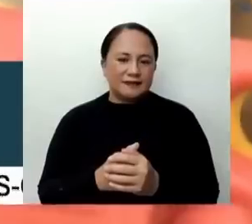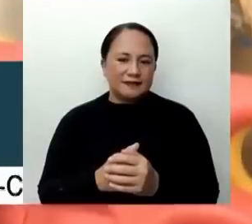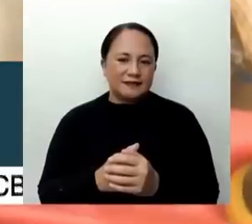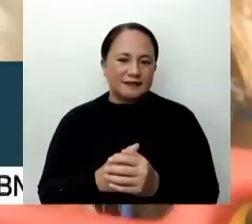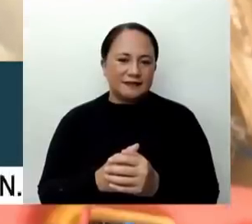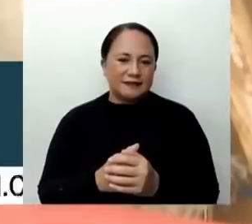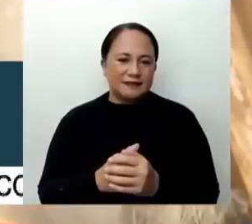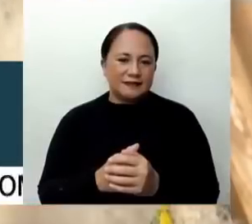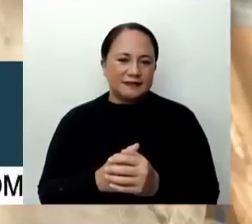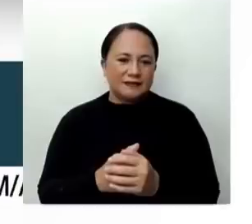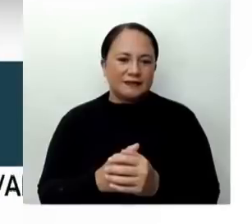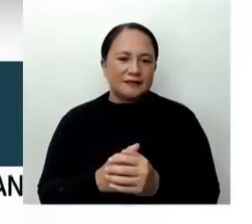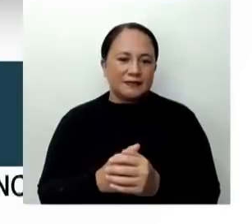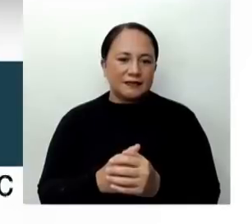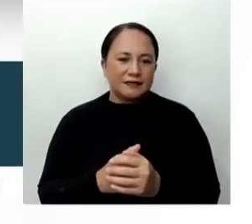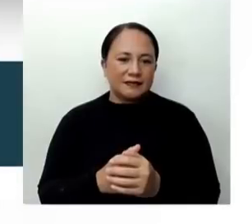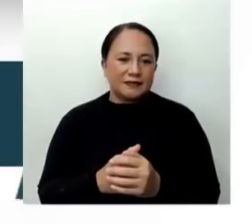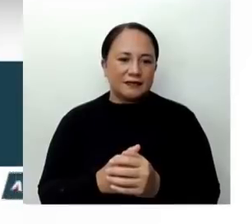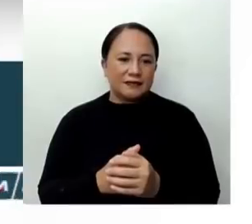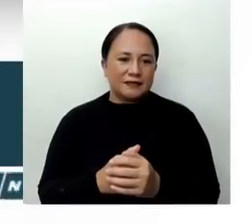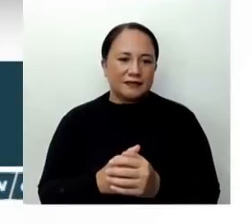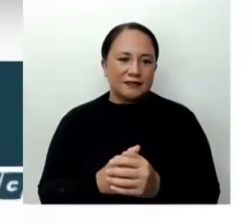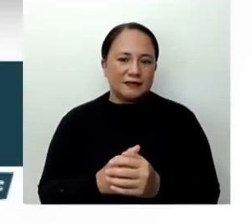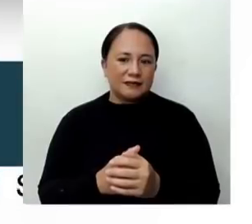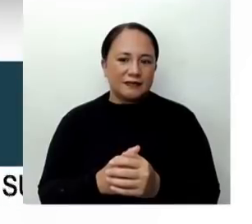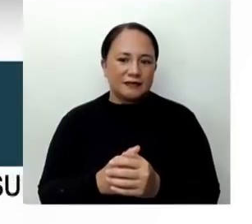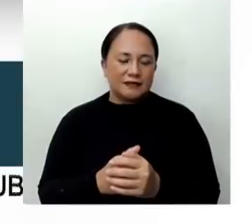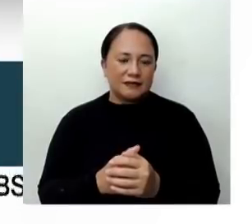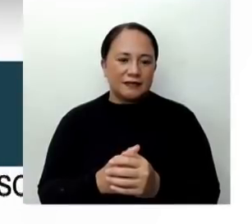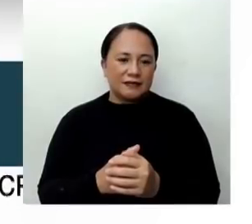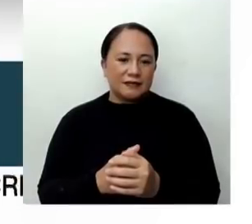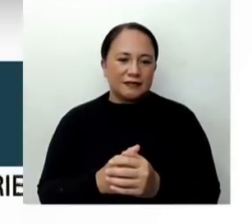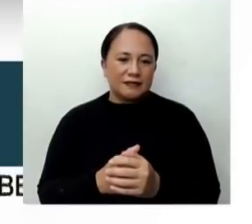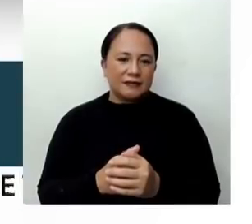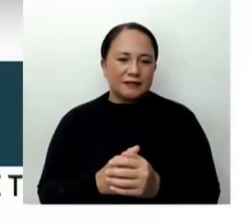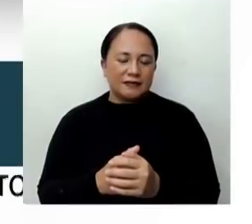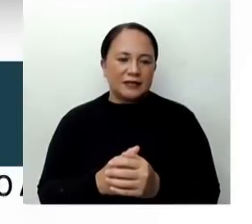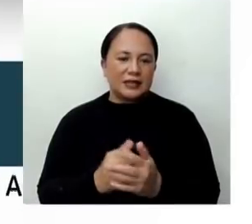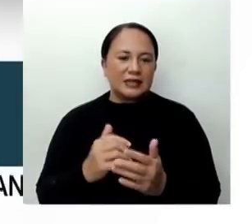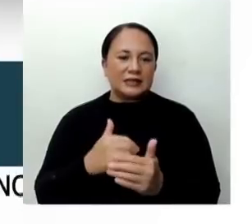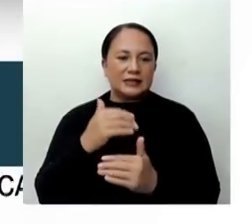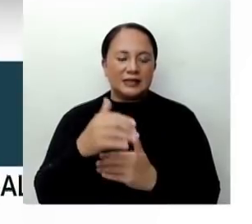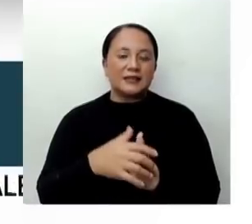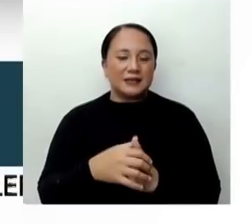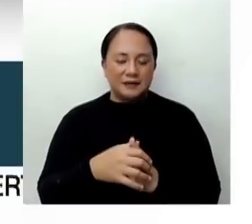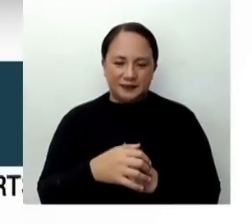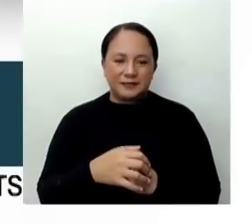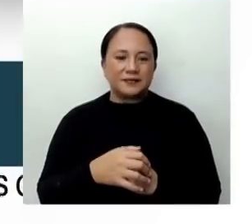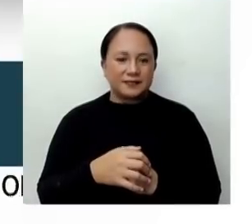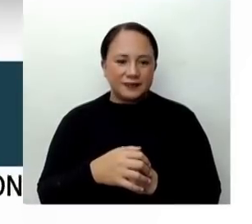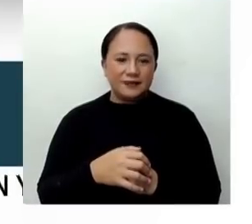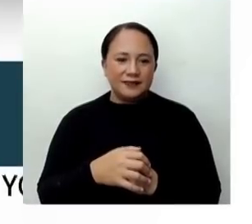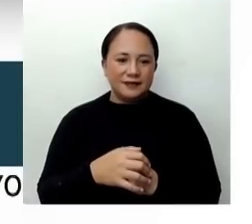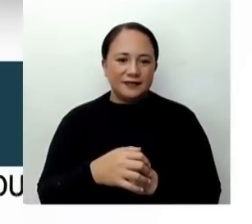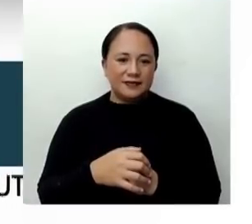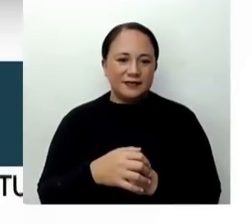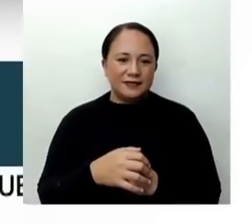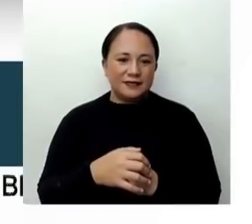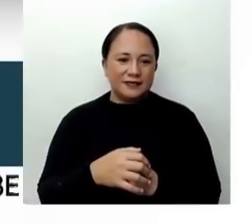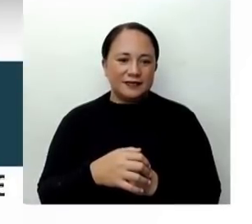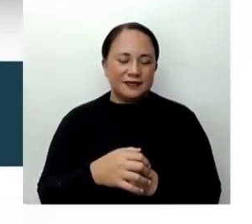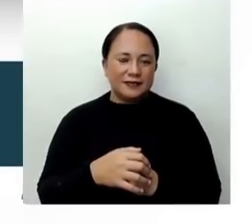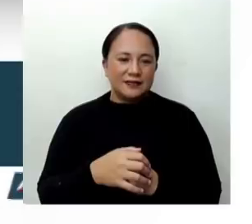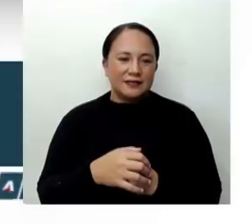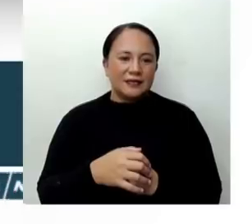So far, so good. We are prepared for the worst. Every now and then, we have these calamities. In the last 6 years, 2 super